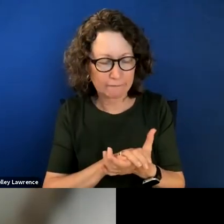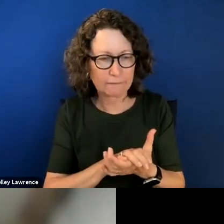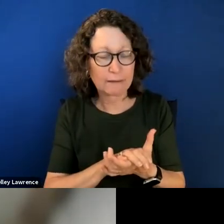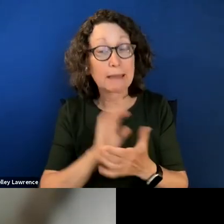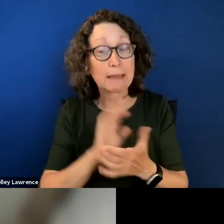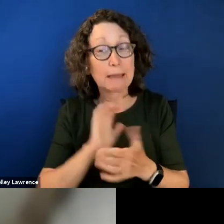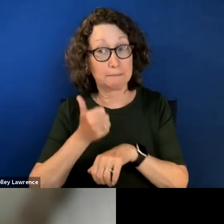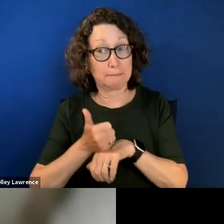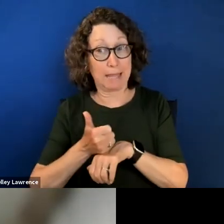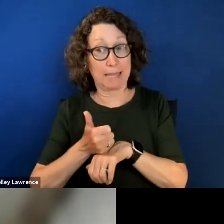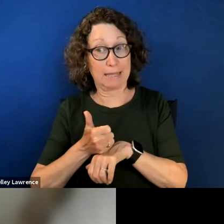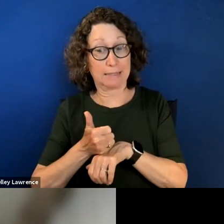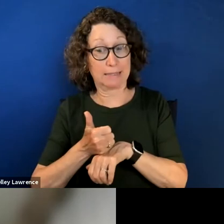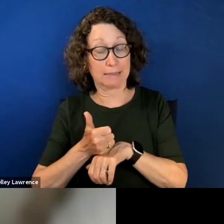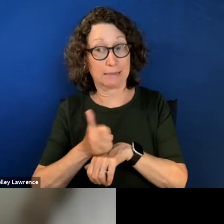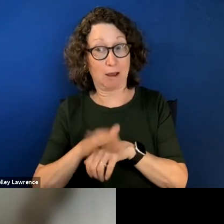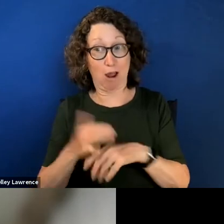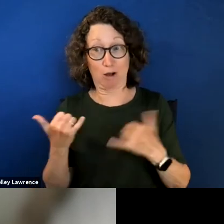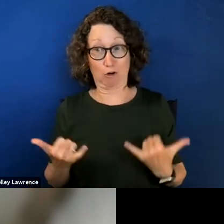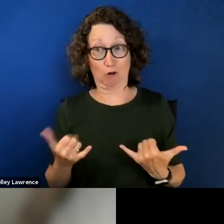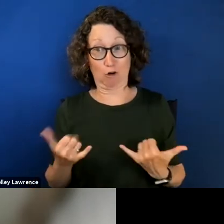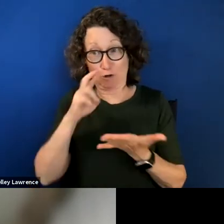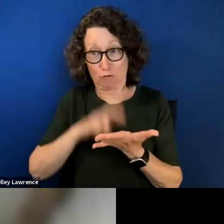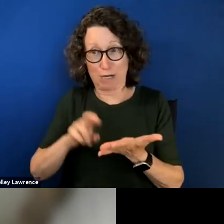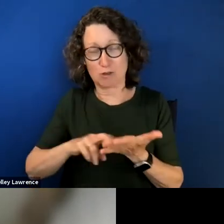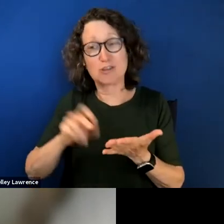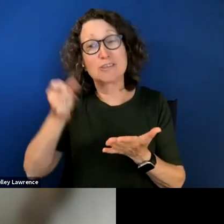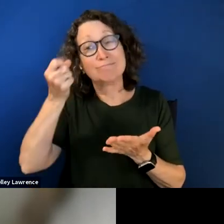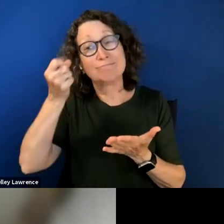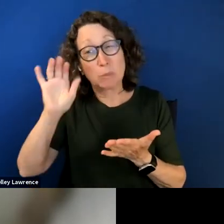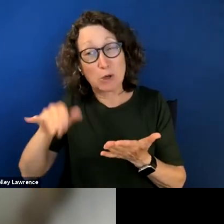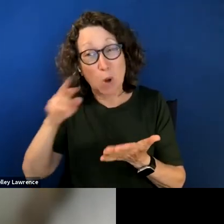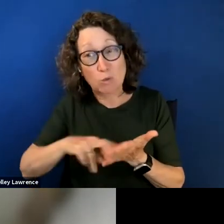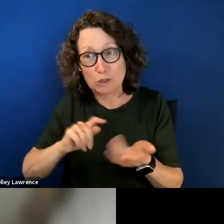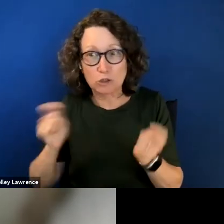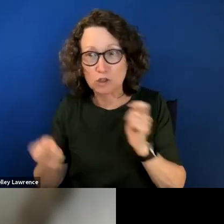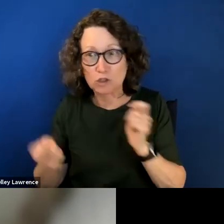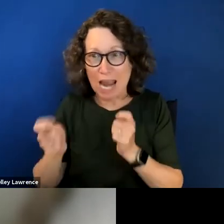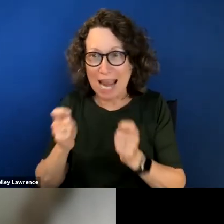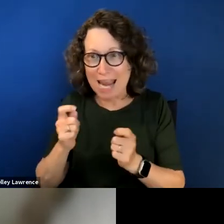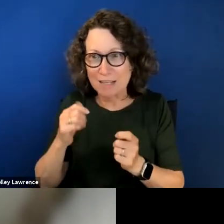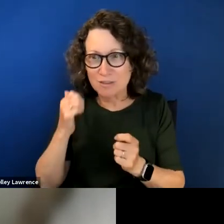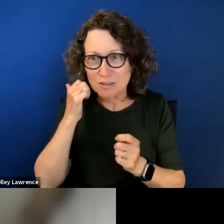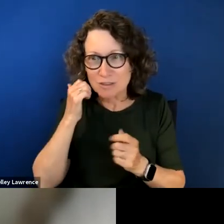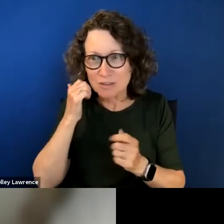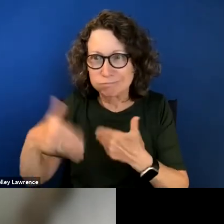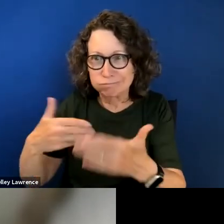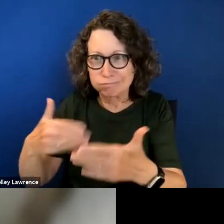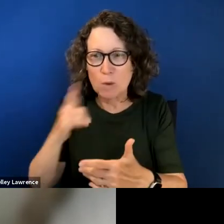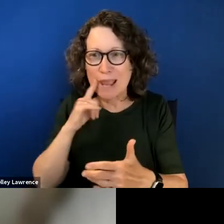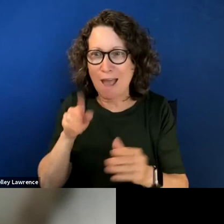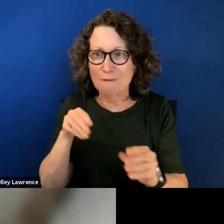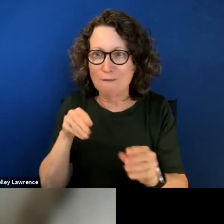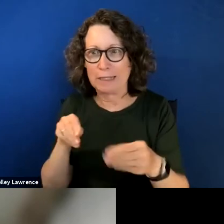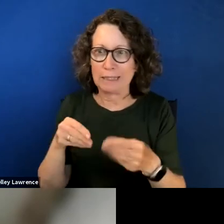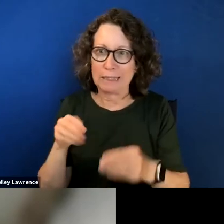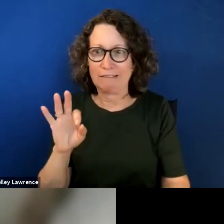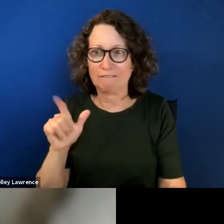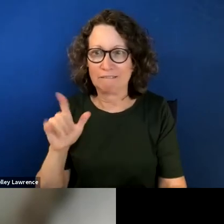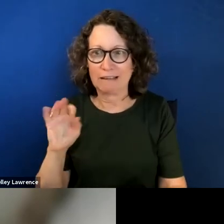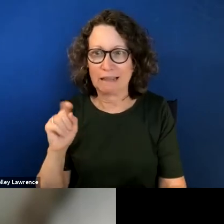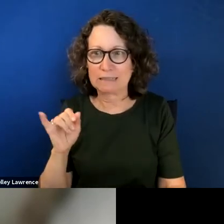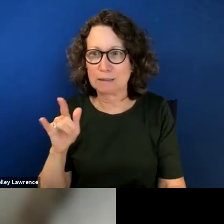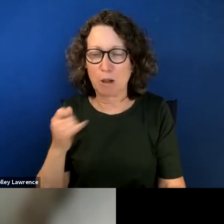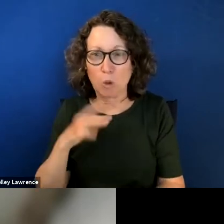on the current research, and we know that can change. We have to stay nimble, and that's what we've learned